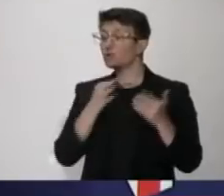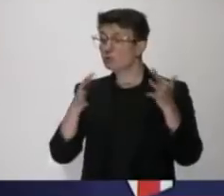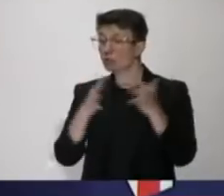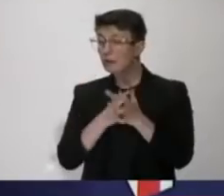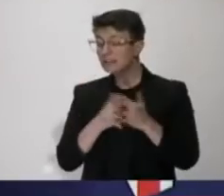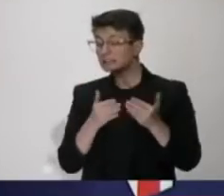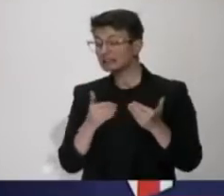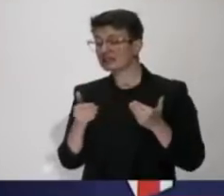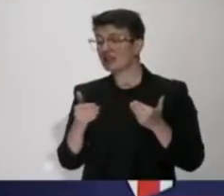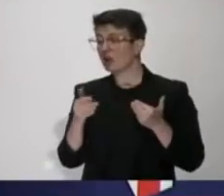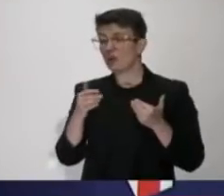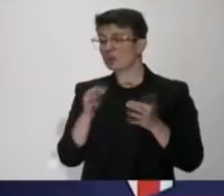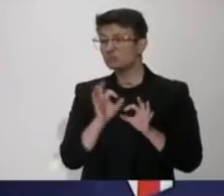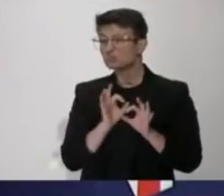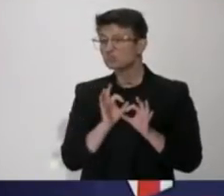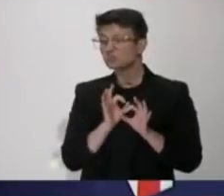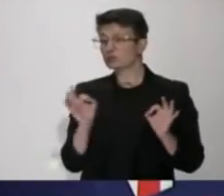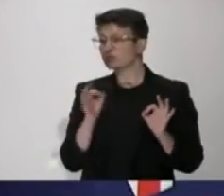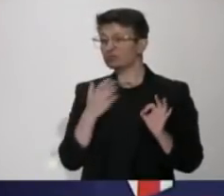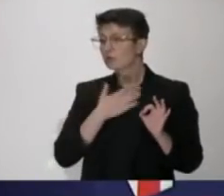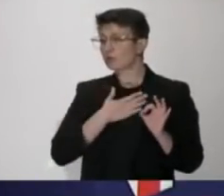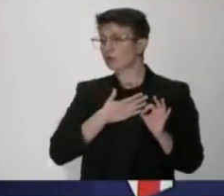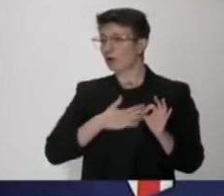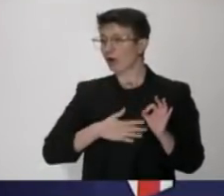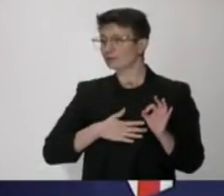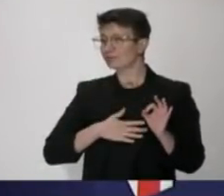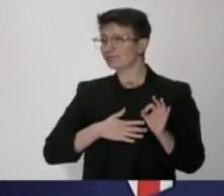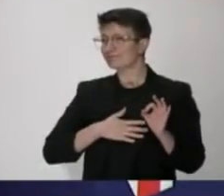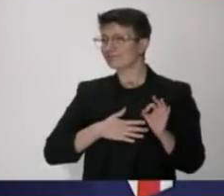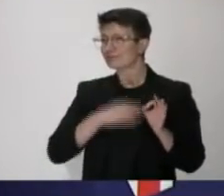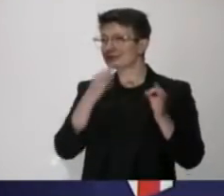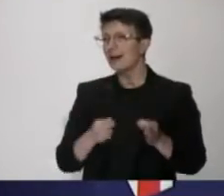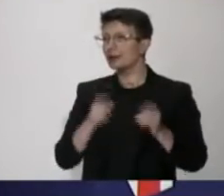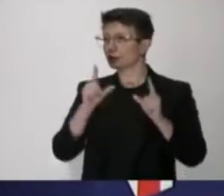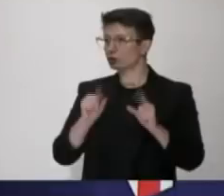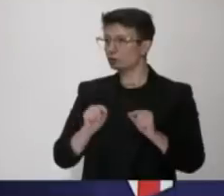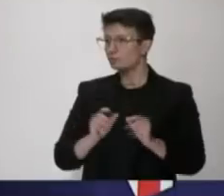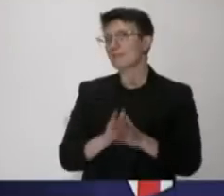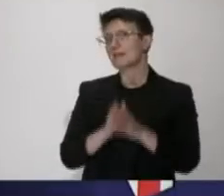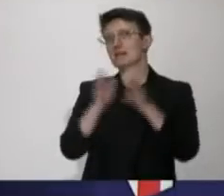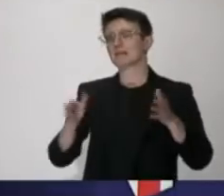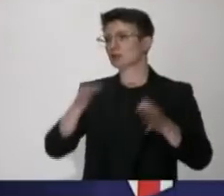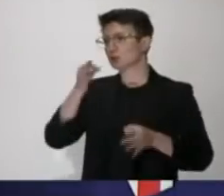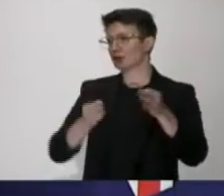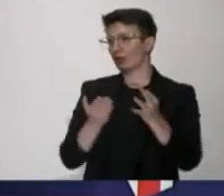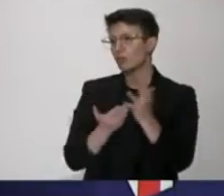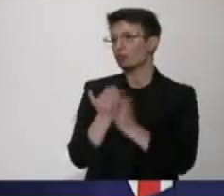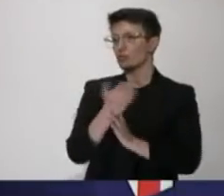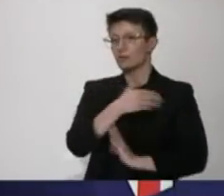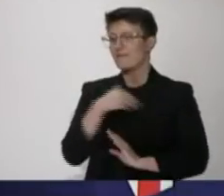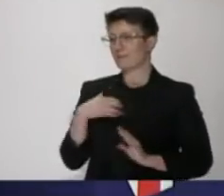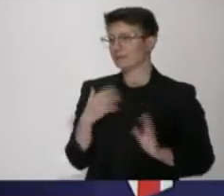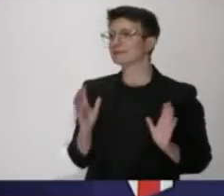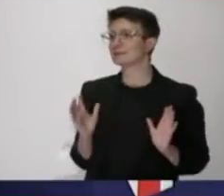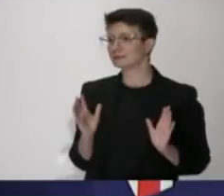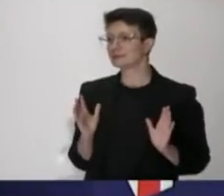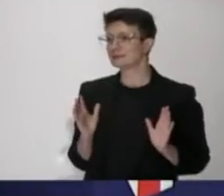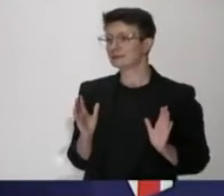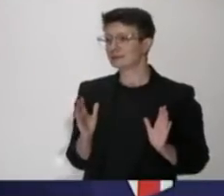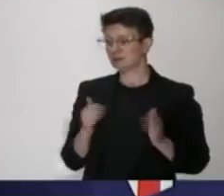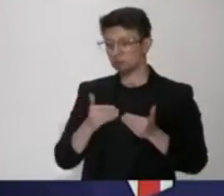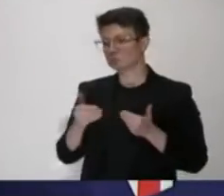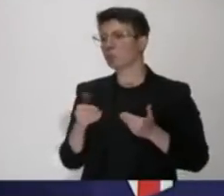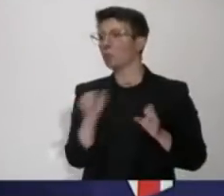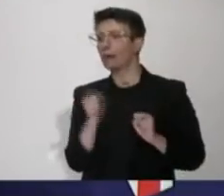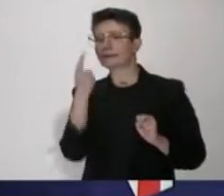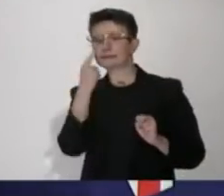there's an intention to take significant decisions as a government, but that remains a scheme, obviously, from the Labor Party's point of view, we do want to roll out.